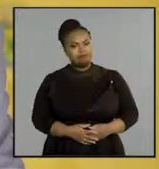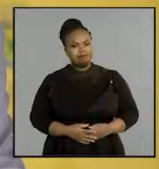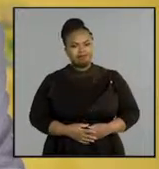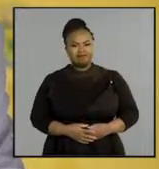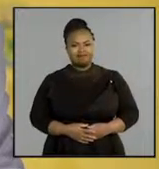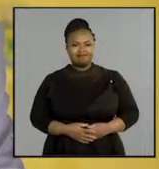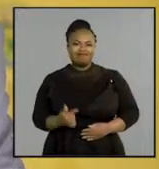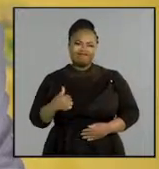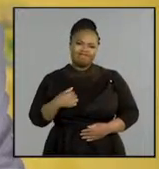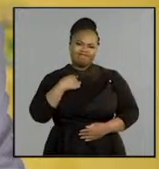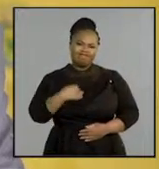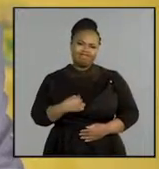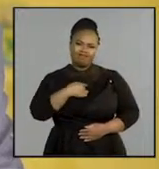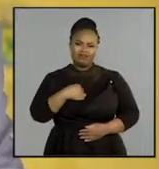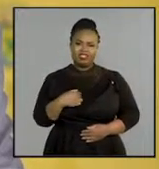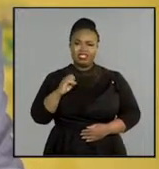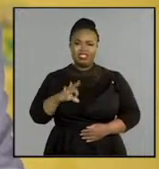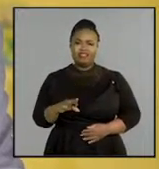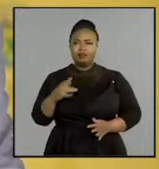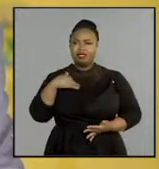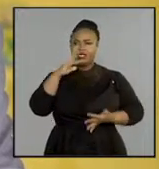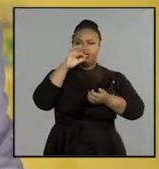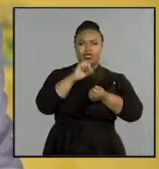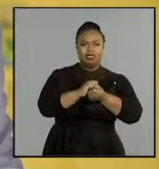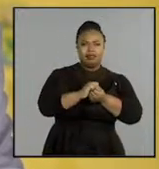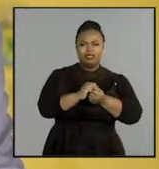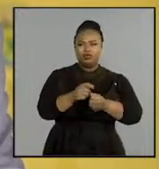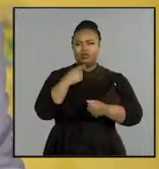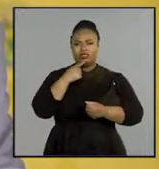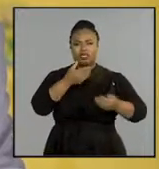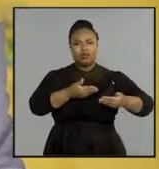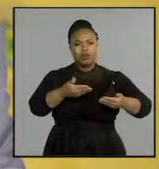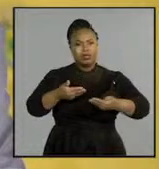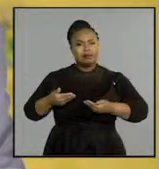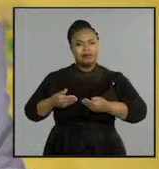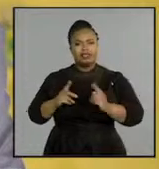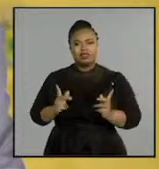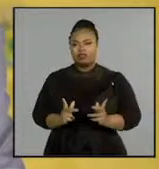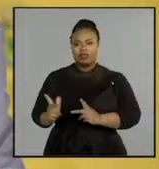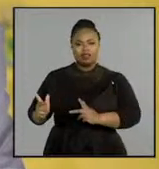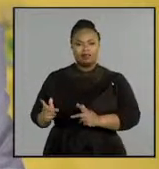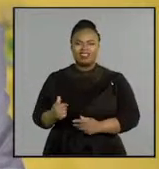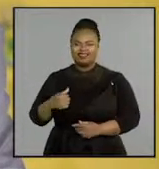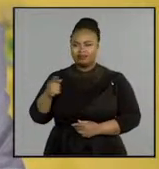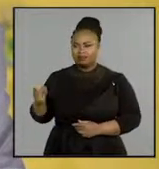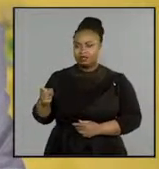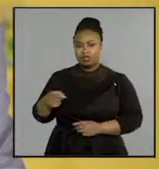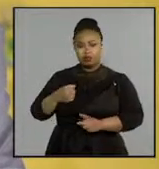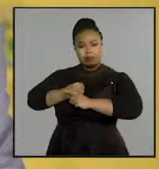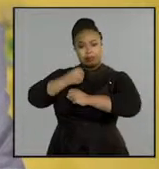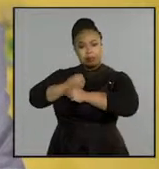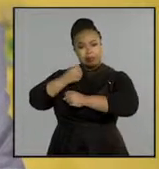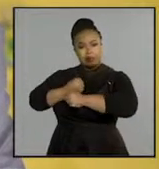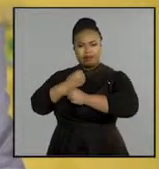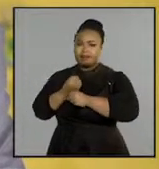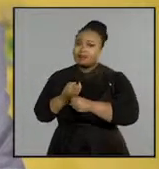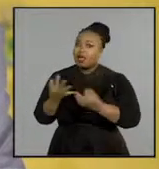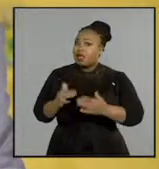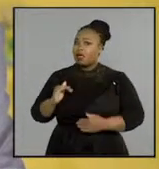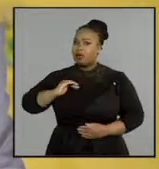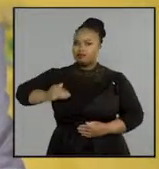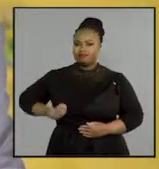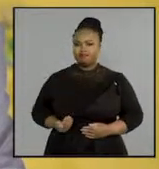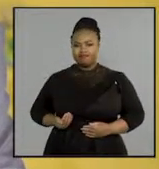be a grave injustice if I conclude my welcoming remarks without recognizing the gallant